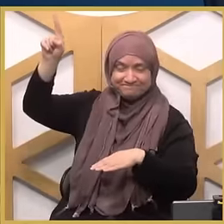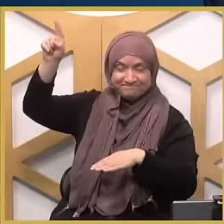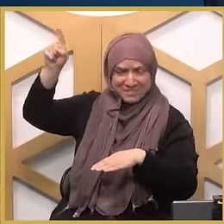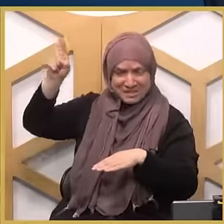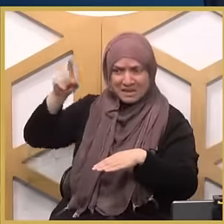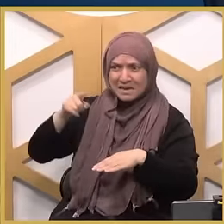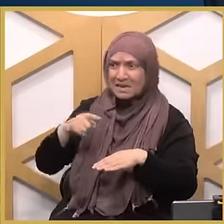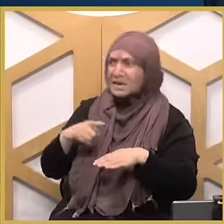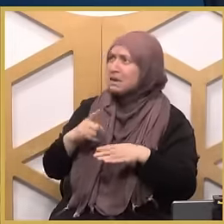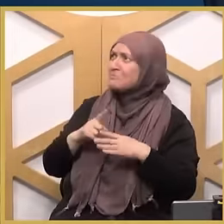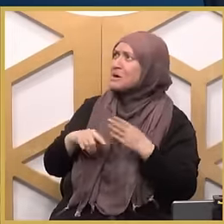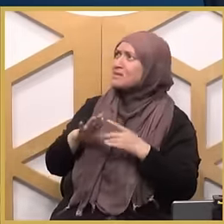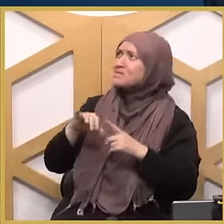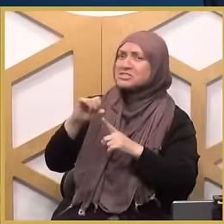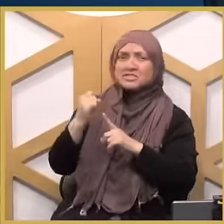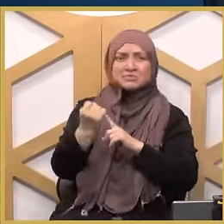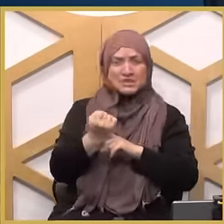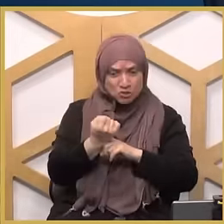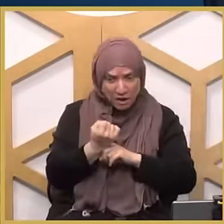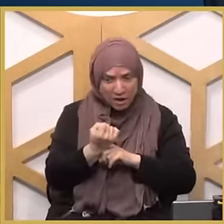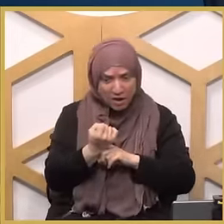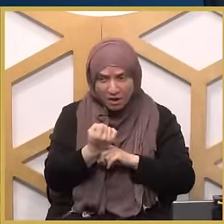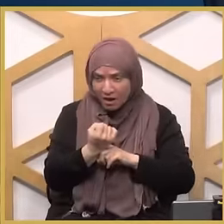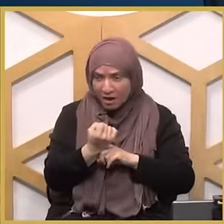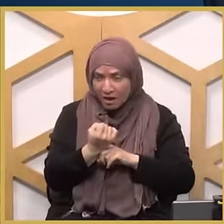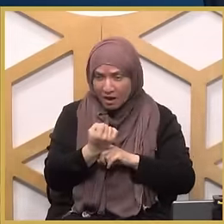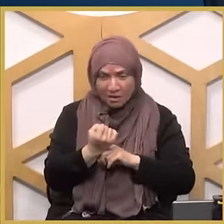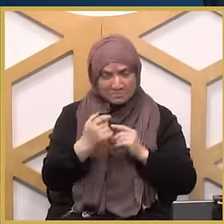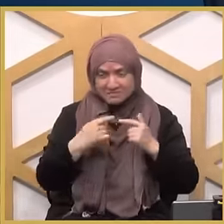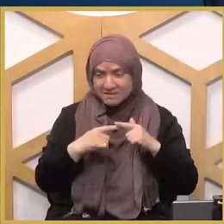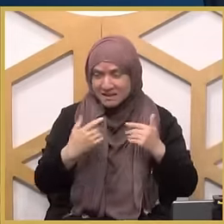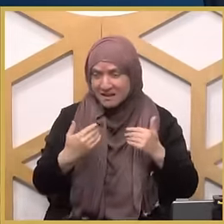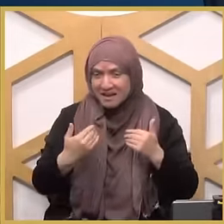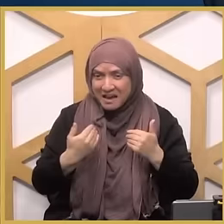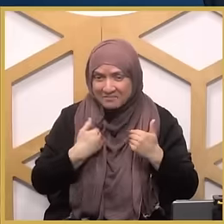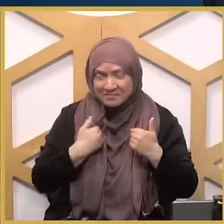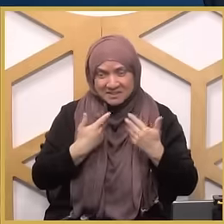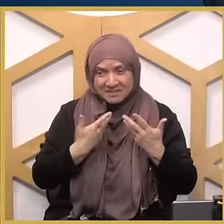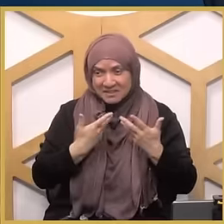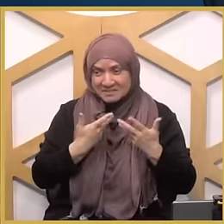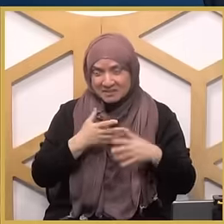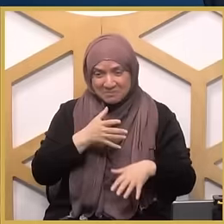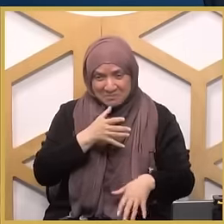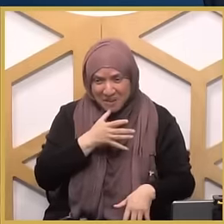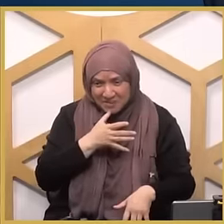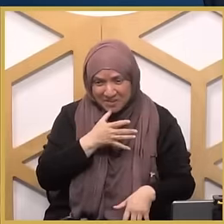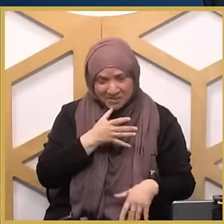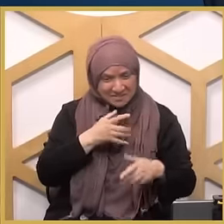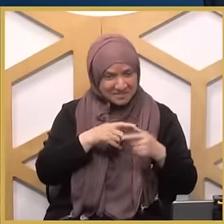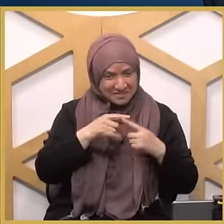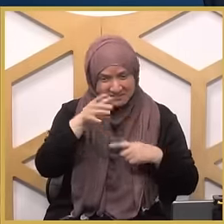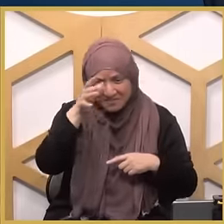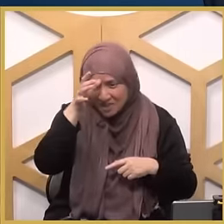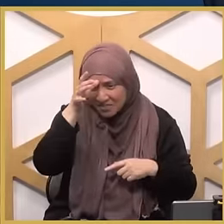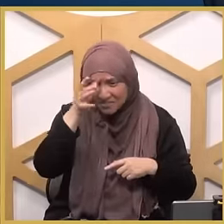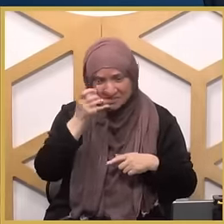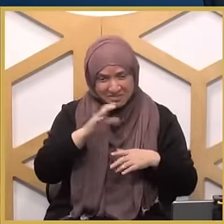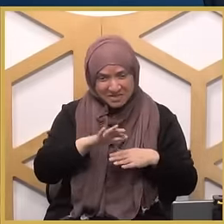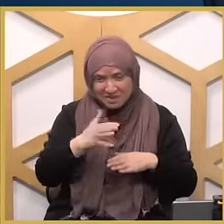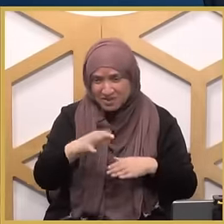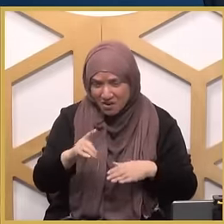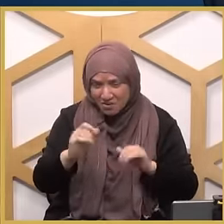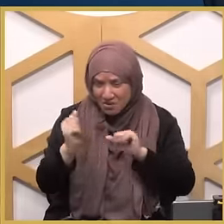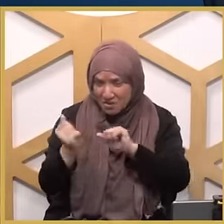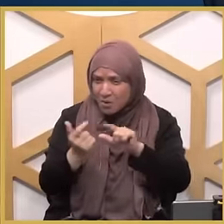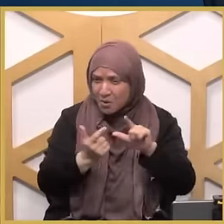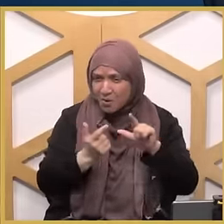child, generation of submission, ummah of submission built on Ibrahim alayhi salam. And that's why we're called Muslimin. Those